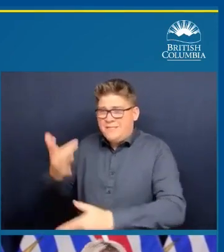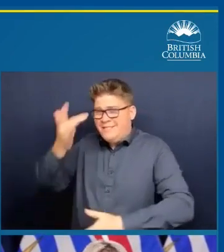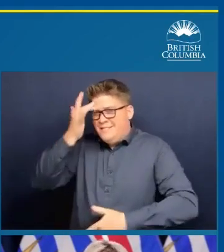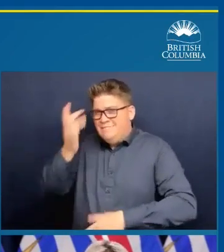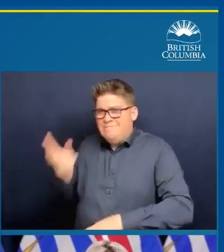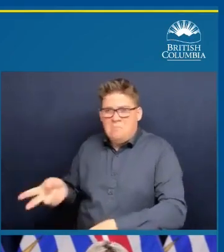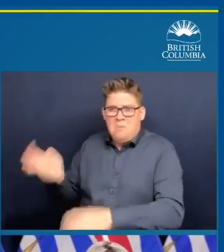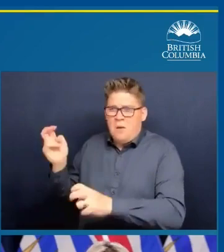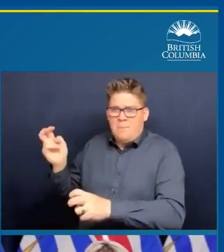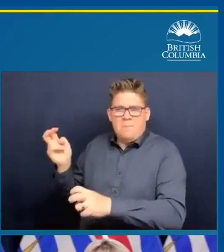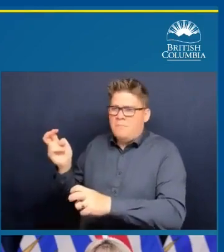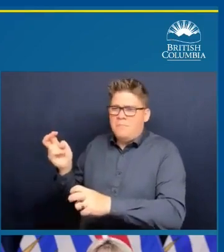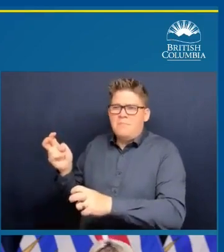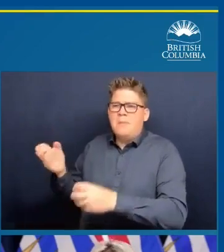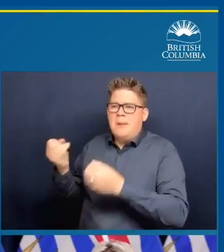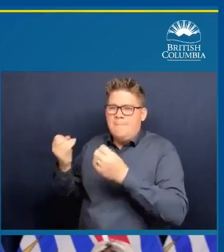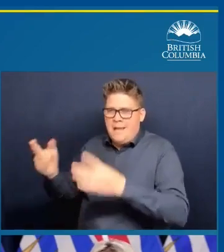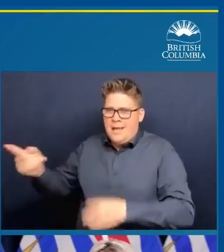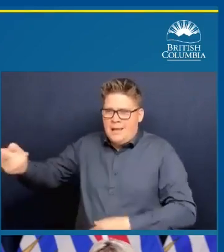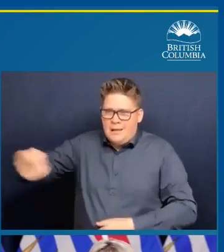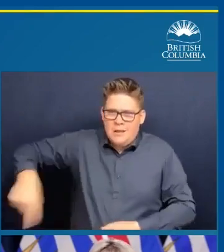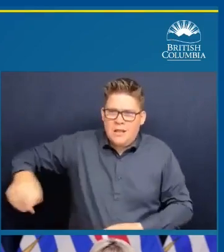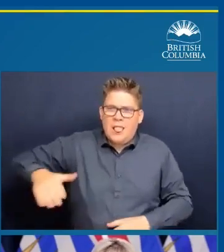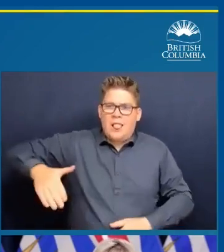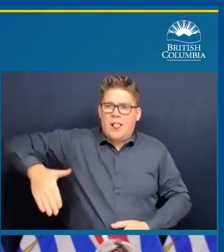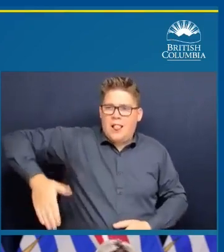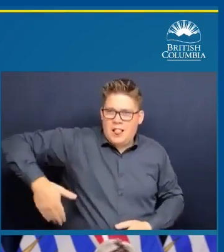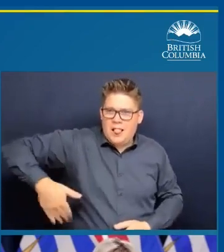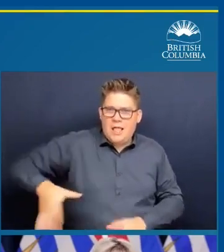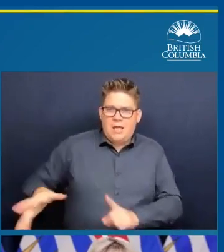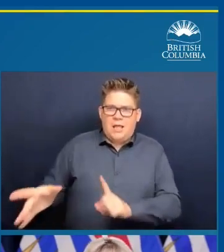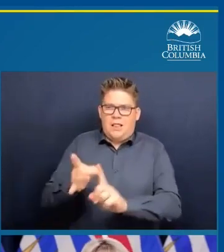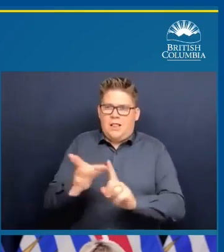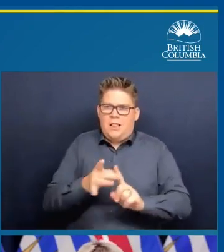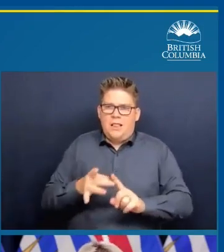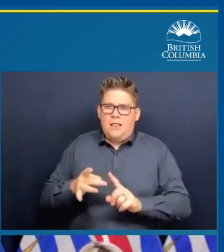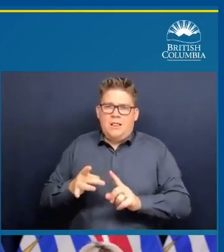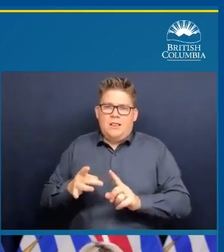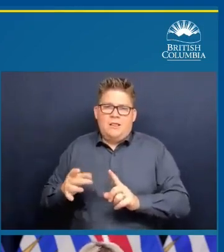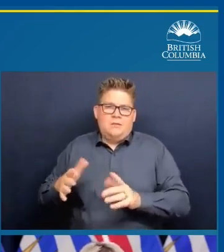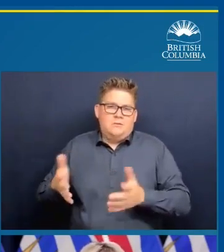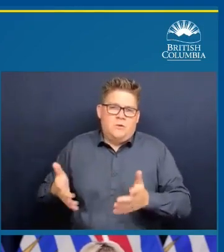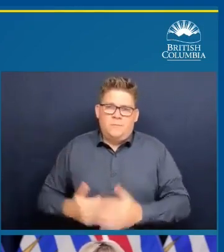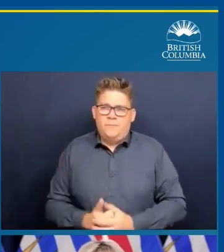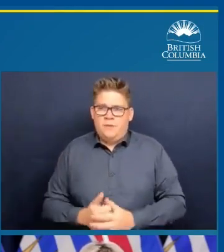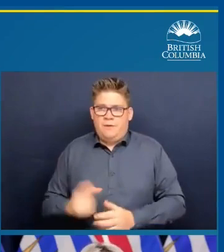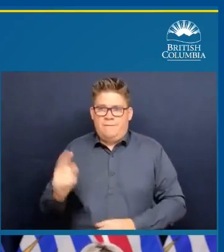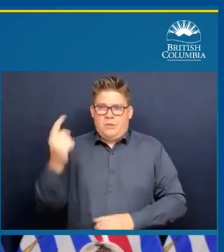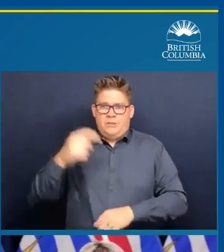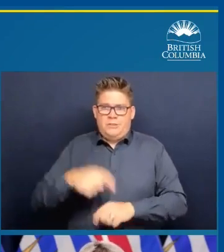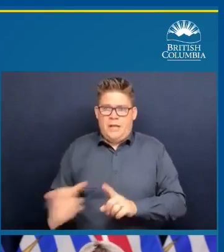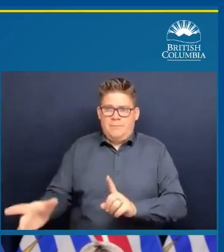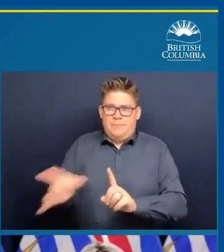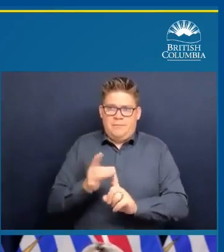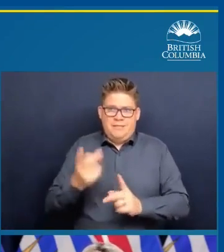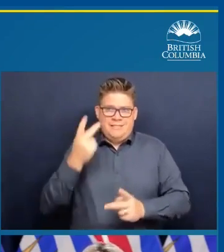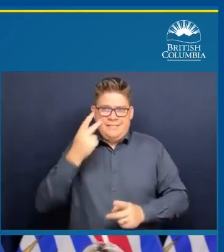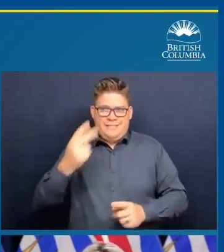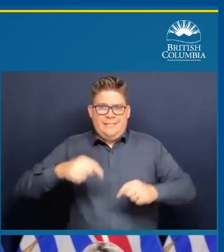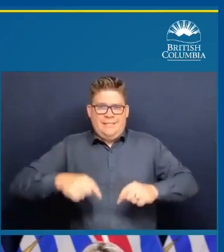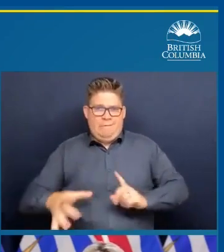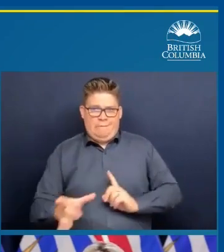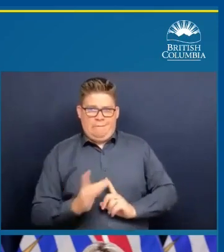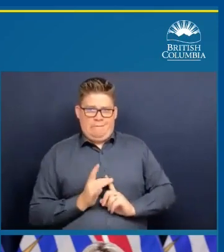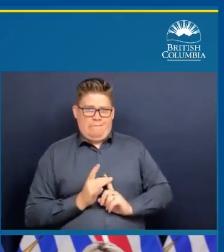developed immunity to it, because they weren't exposed to it over the last few years, it's causing an increased numbers of children